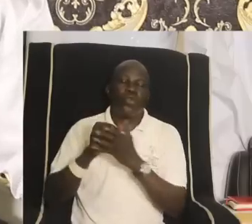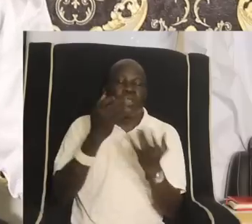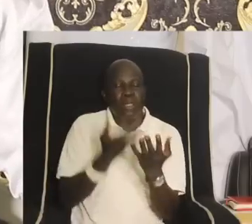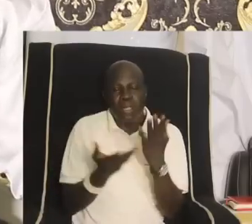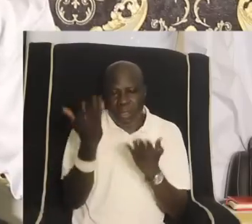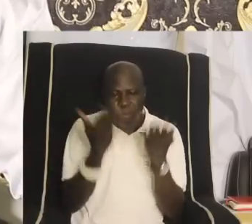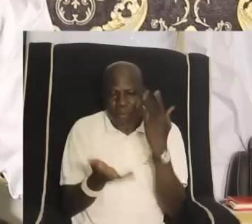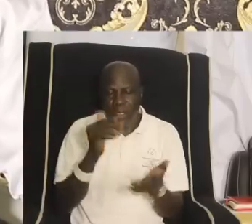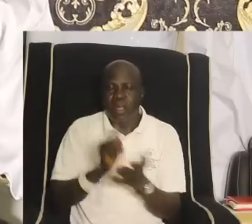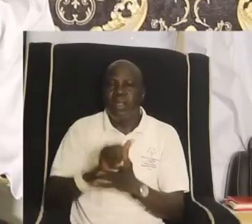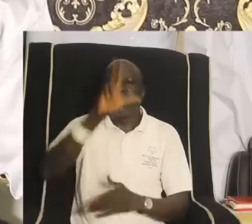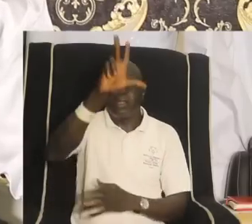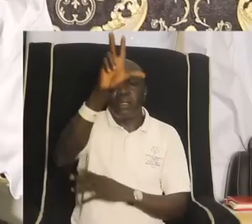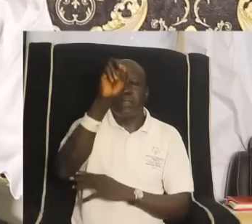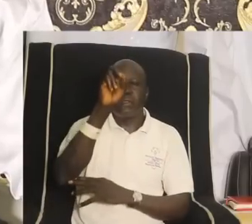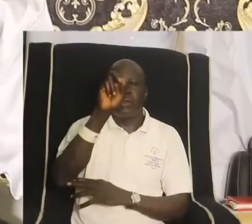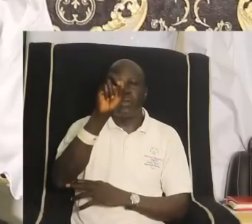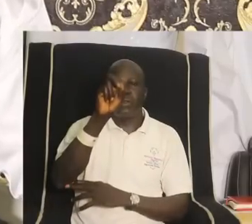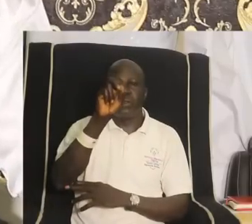make your sacrifice.